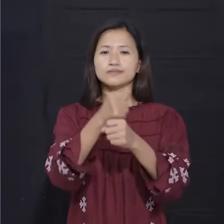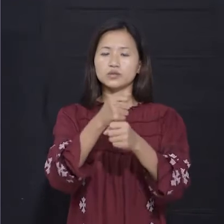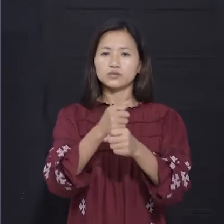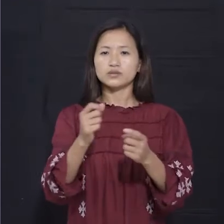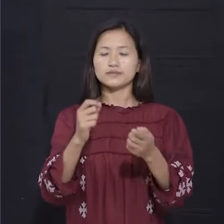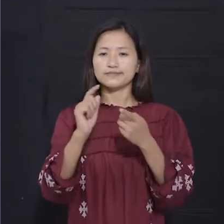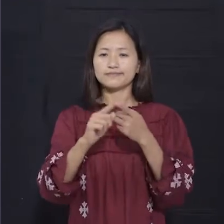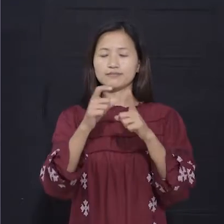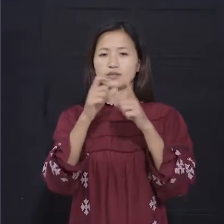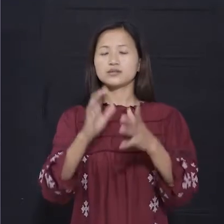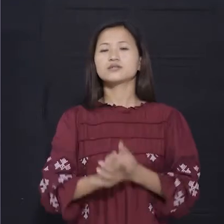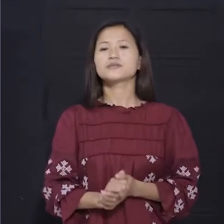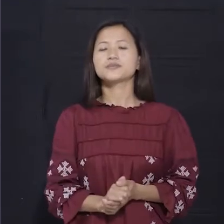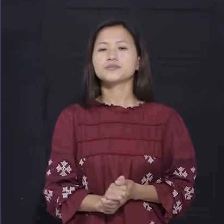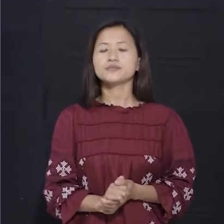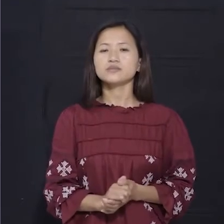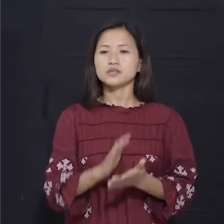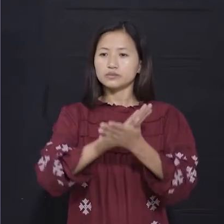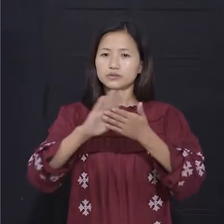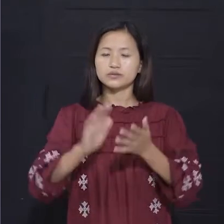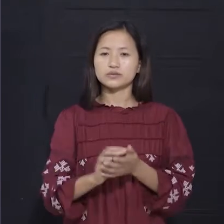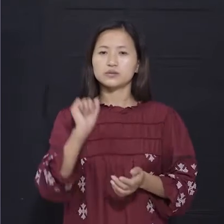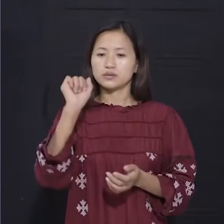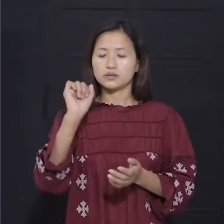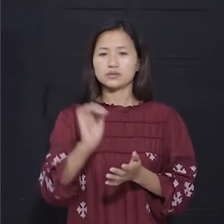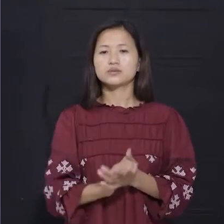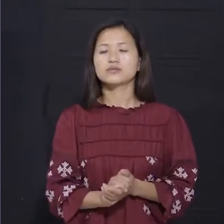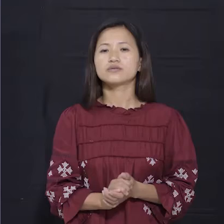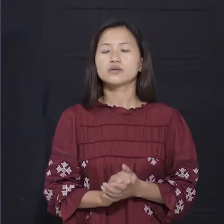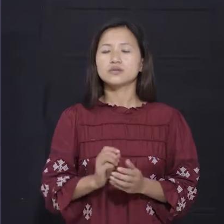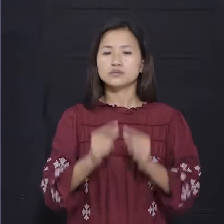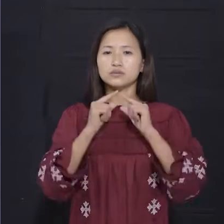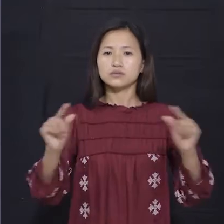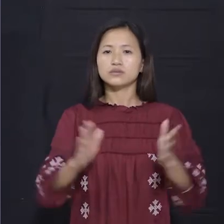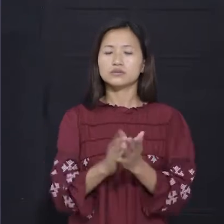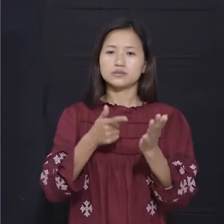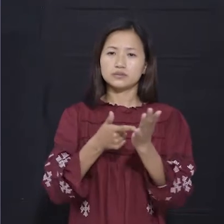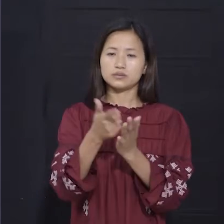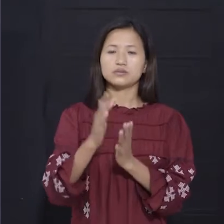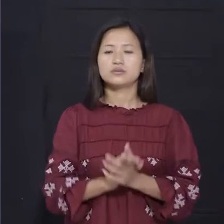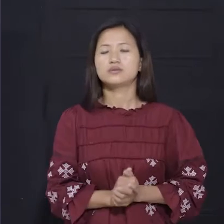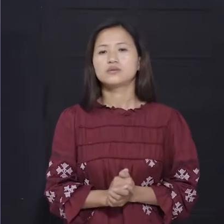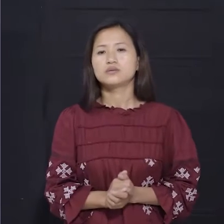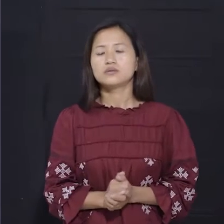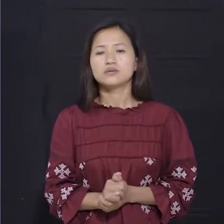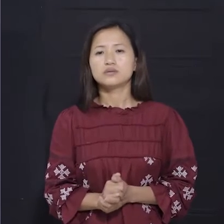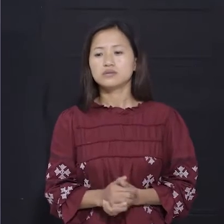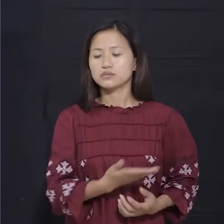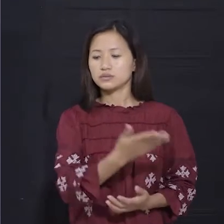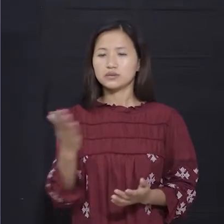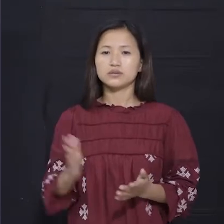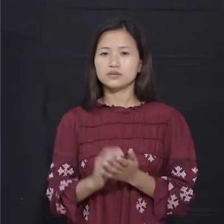that is how Chandragupta II also proved himself to be a great ruler, all right. Now there